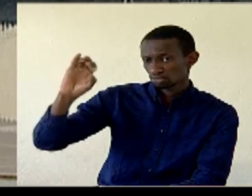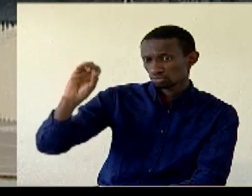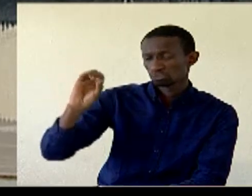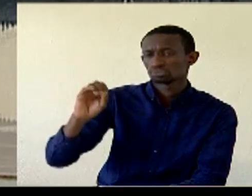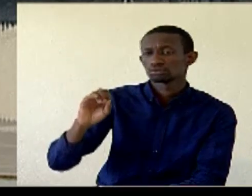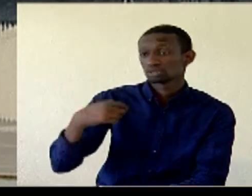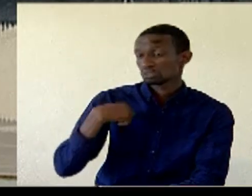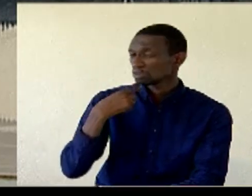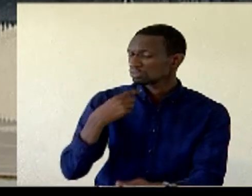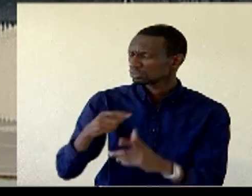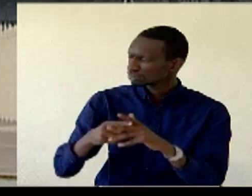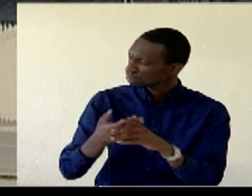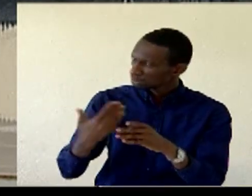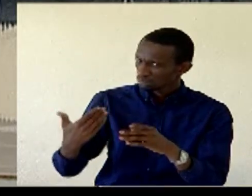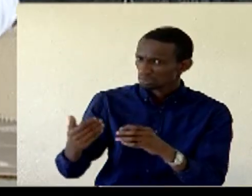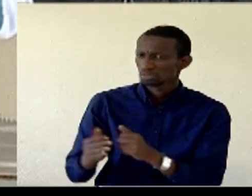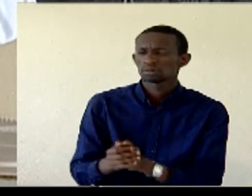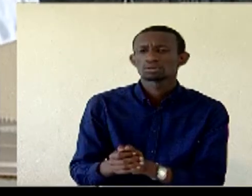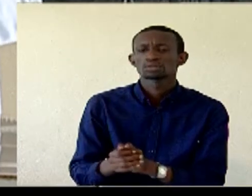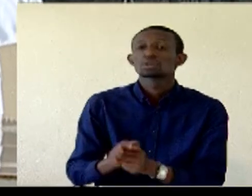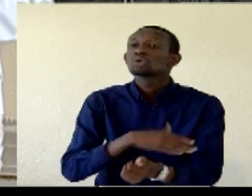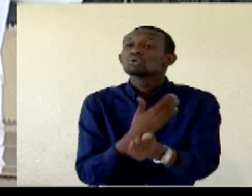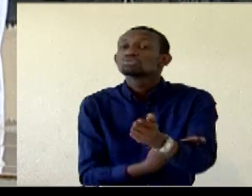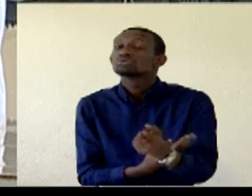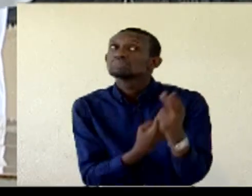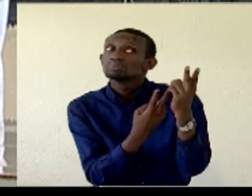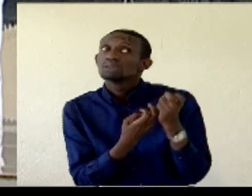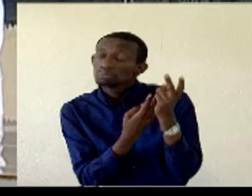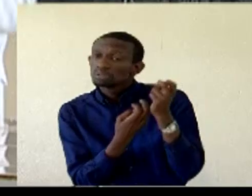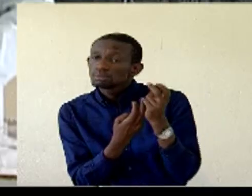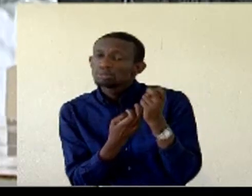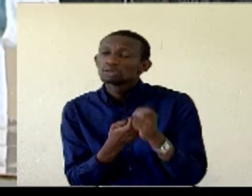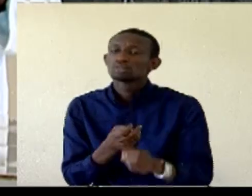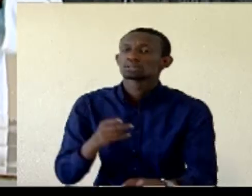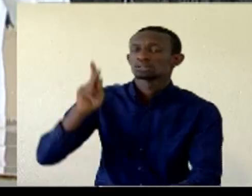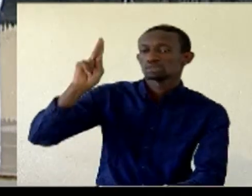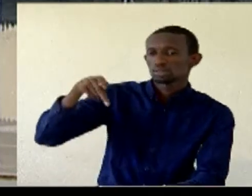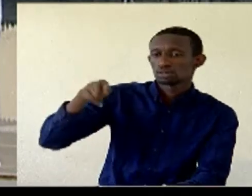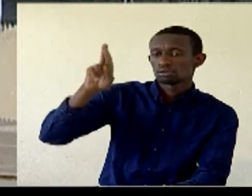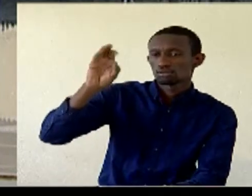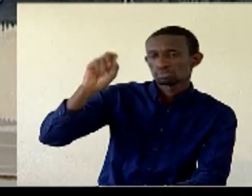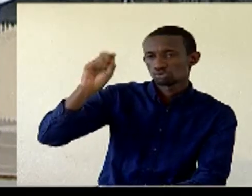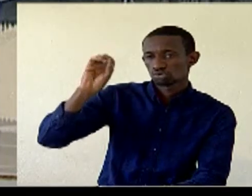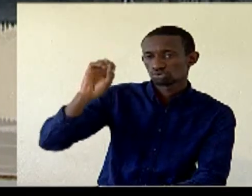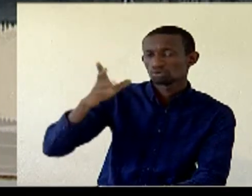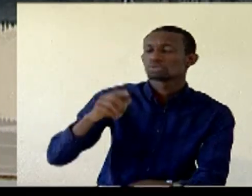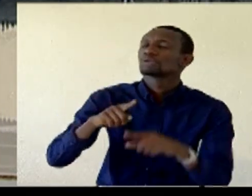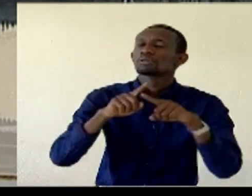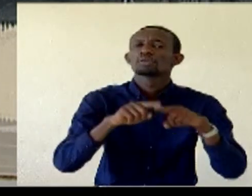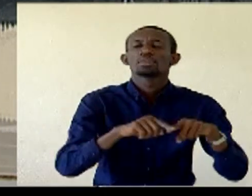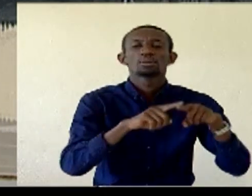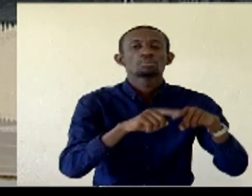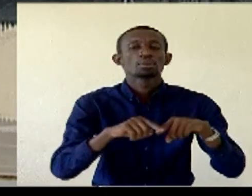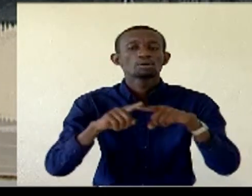the beginning that the ability to attract the electrons, the ability to attract the proton will depend on